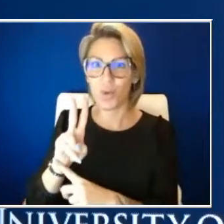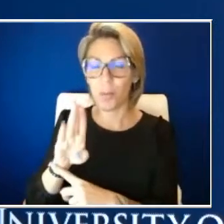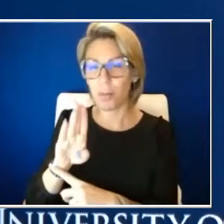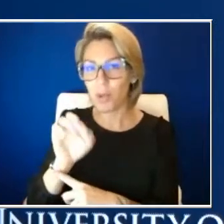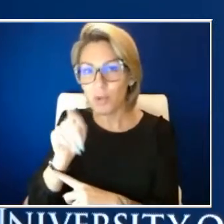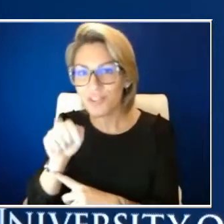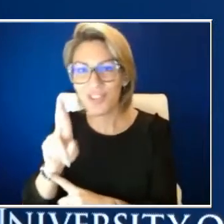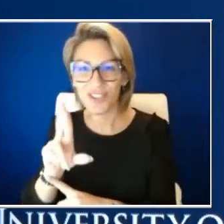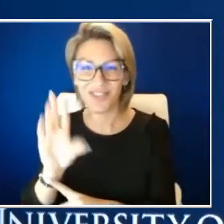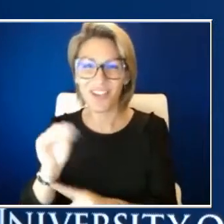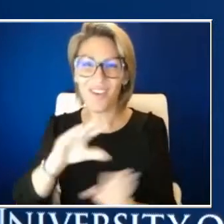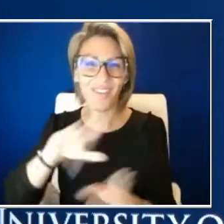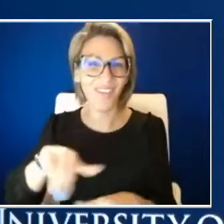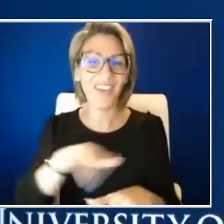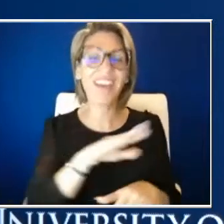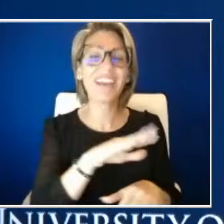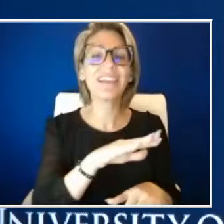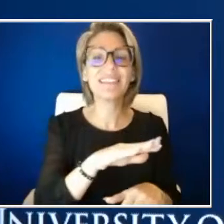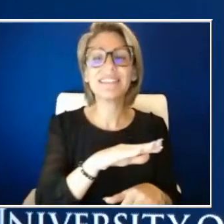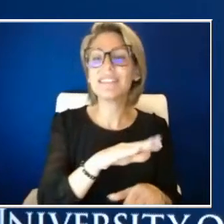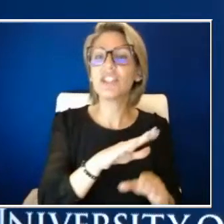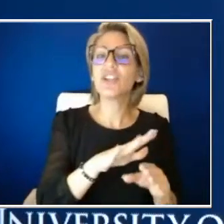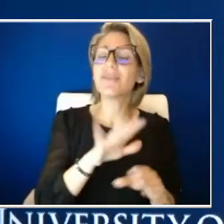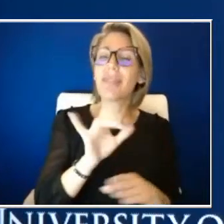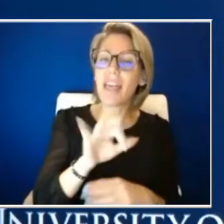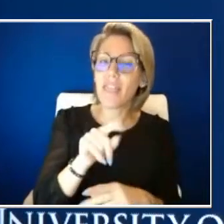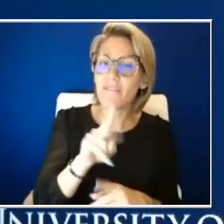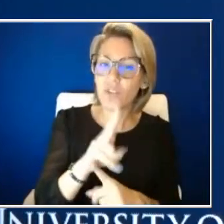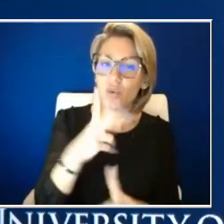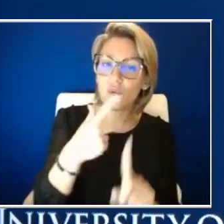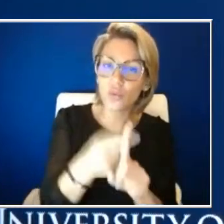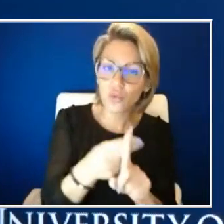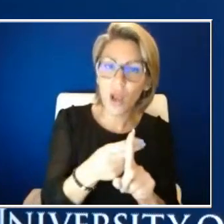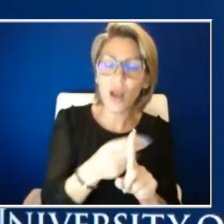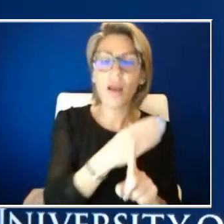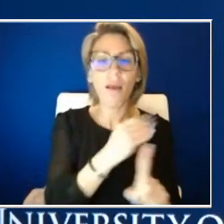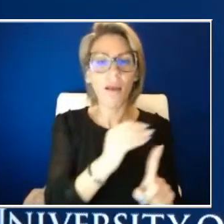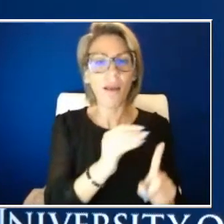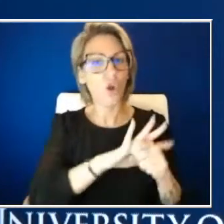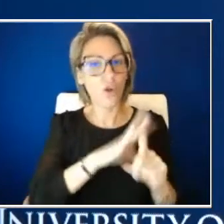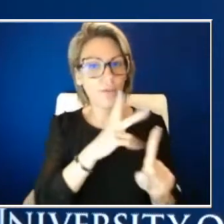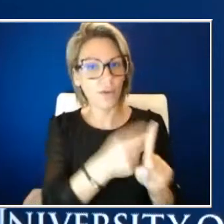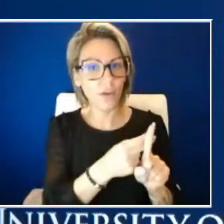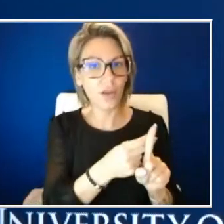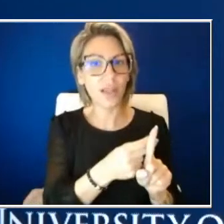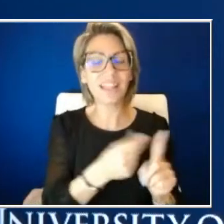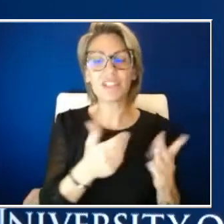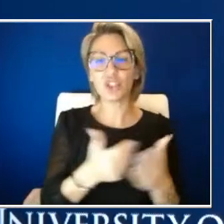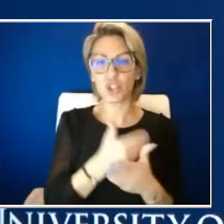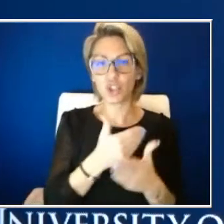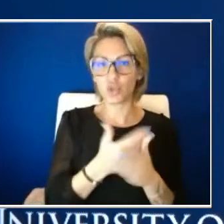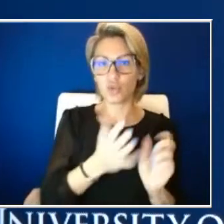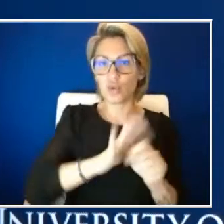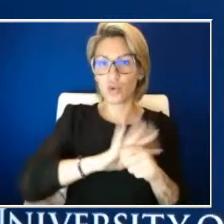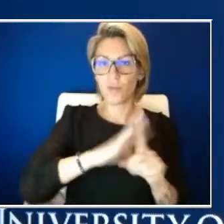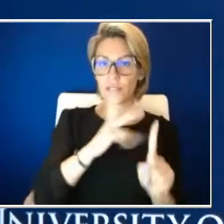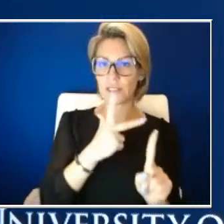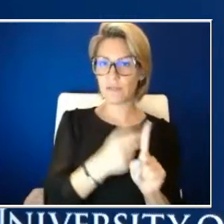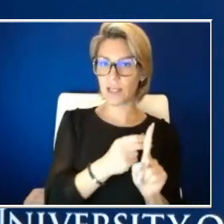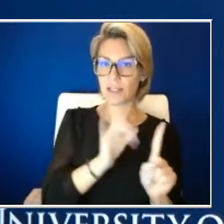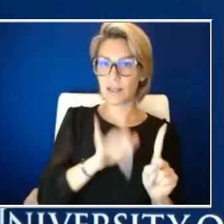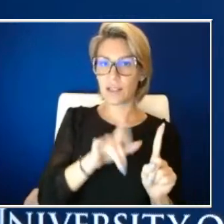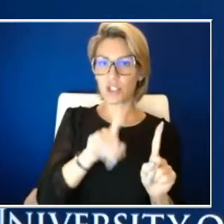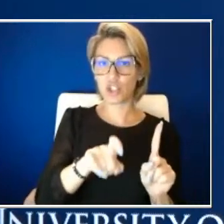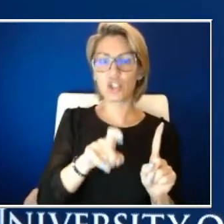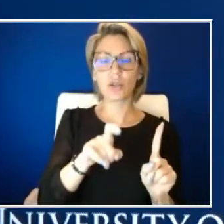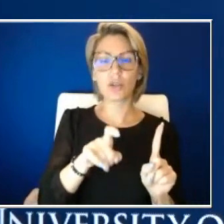season. That is going to be the same here. And we should say that the newest COVID vaccines should be out of the